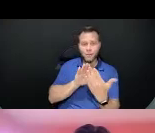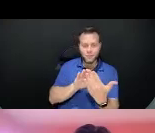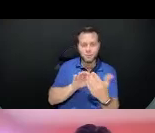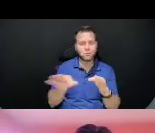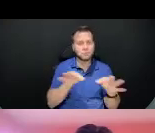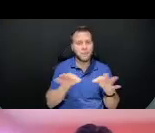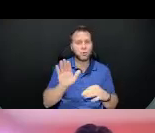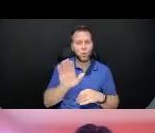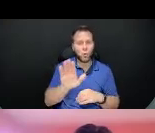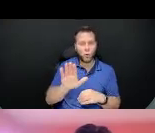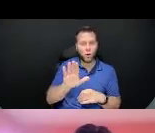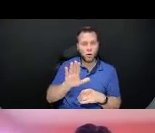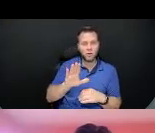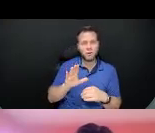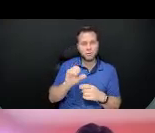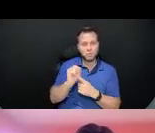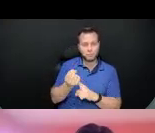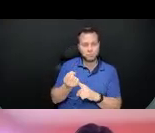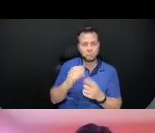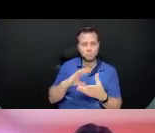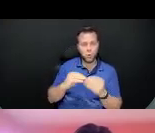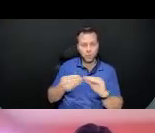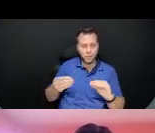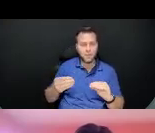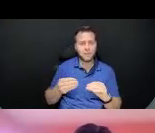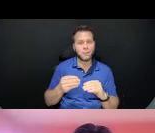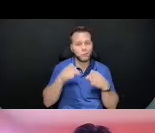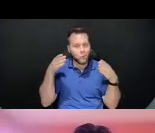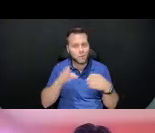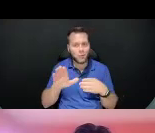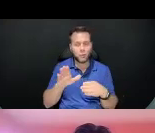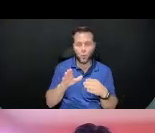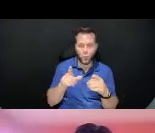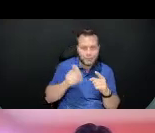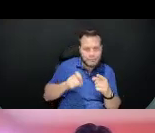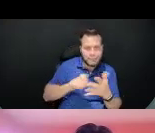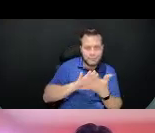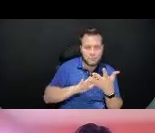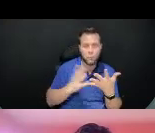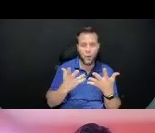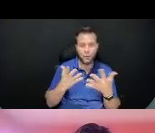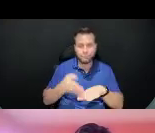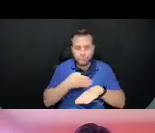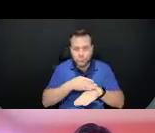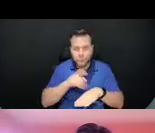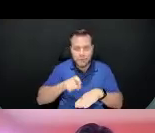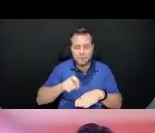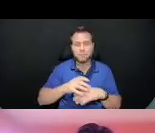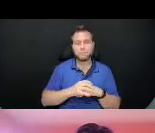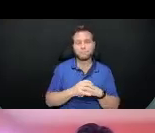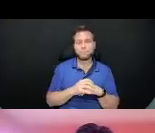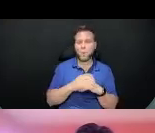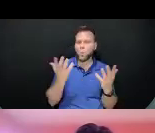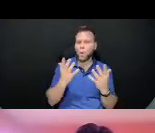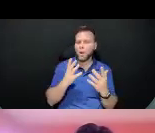both identifying areas to focus your efforts, so the needs, what the activities